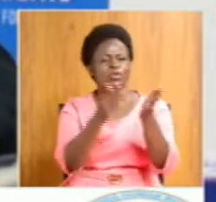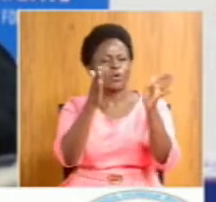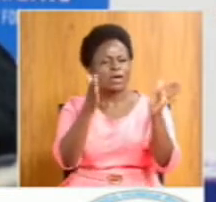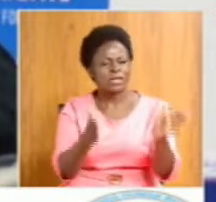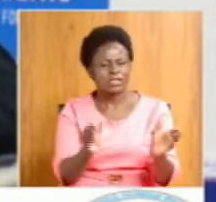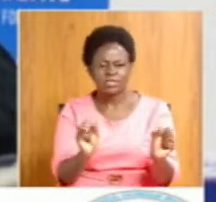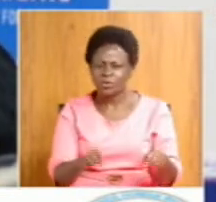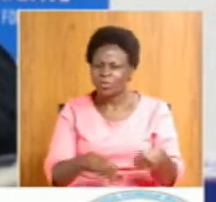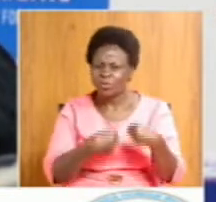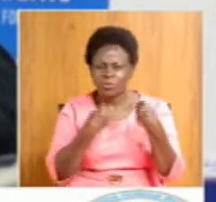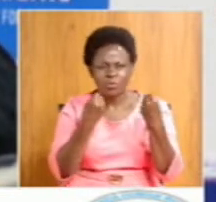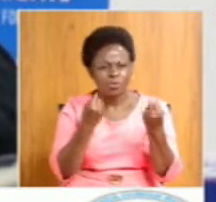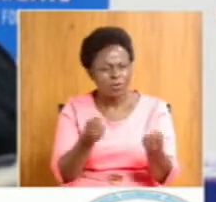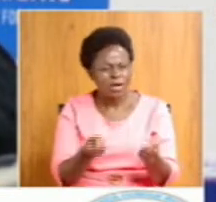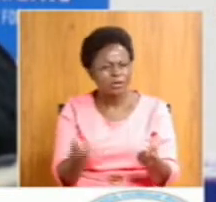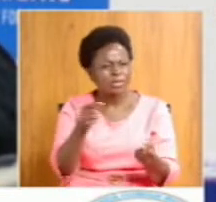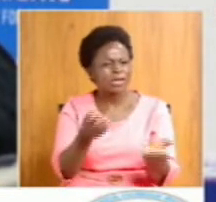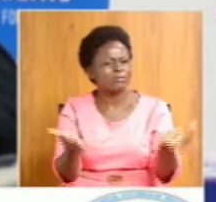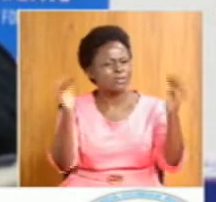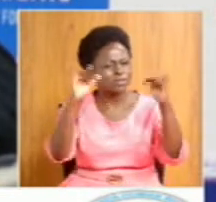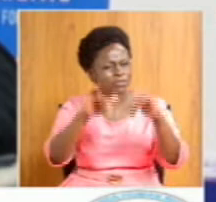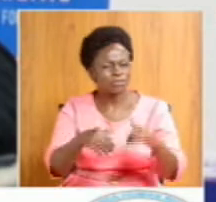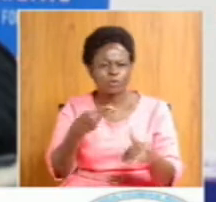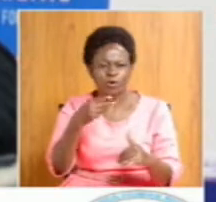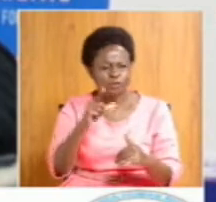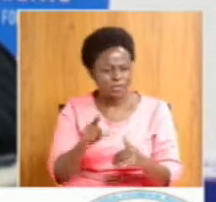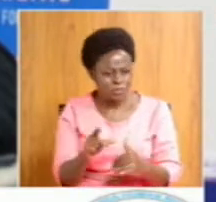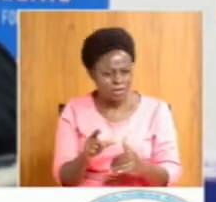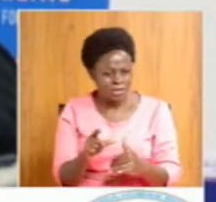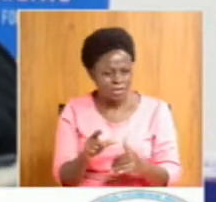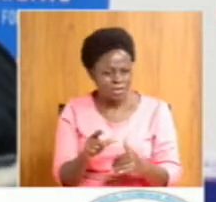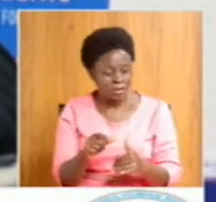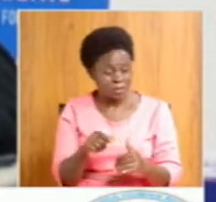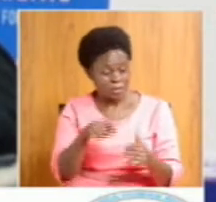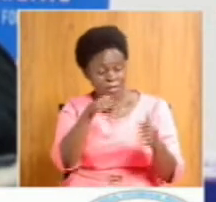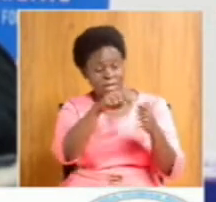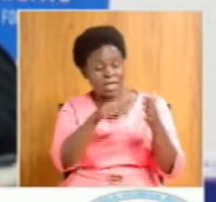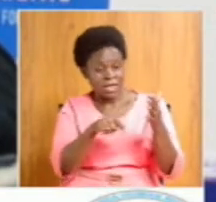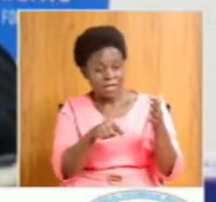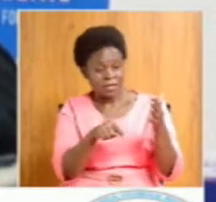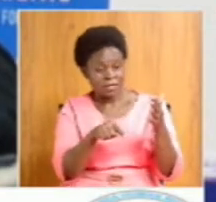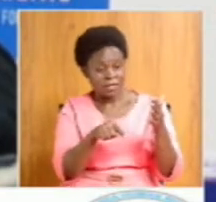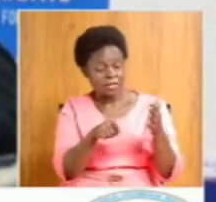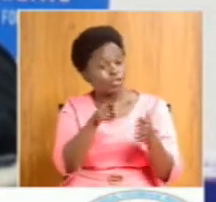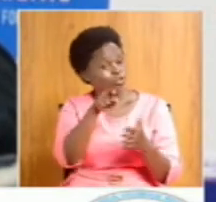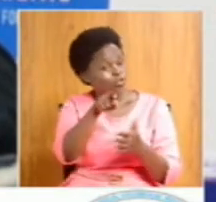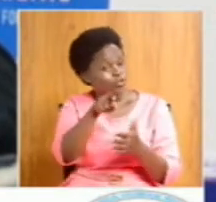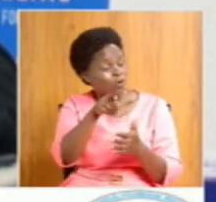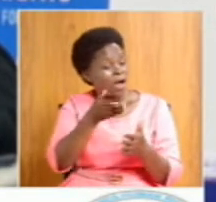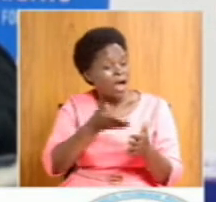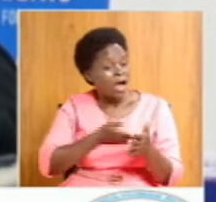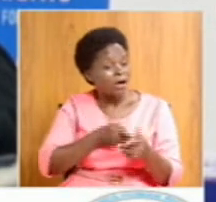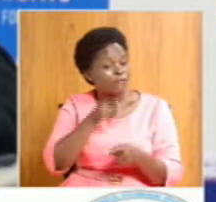who cannot make it into this conference hall. Among them, you have